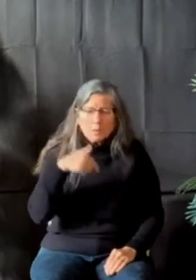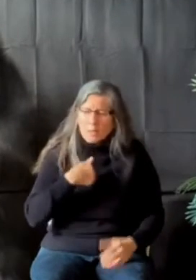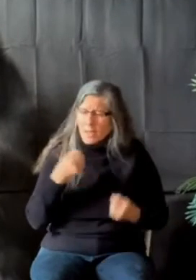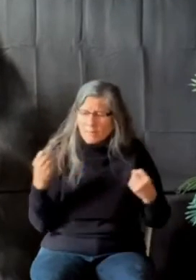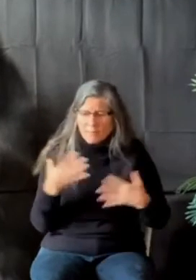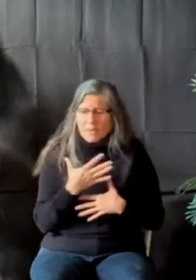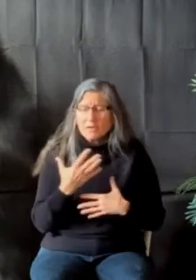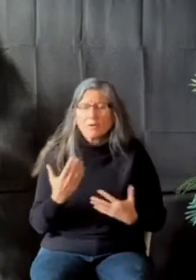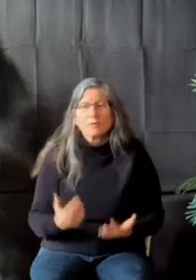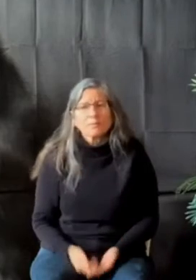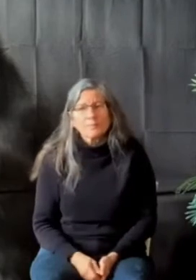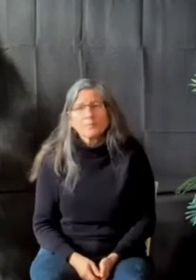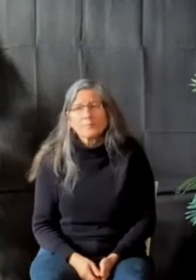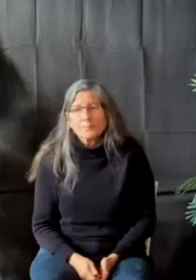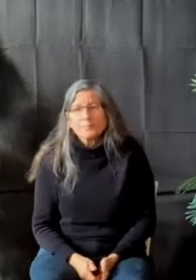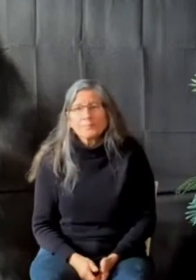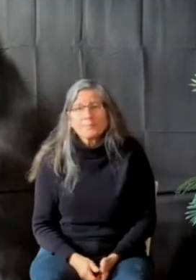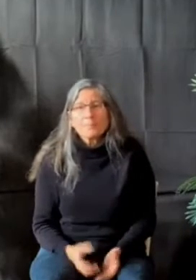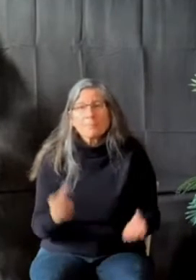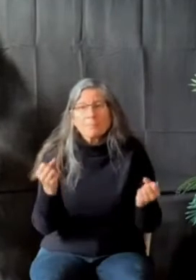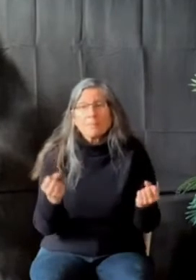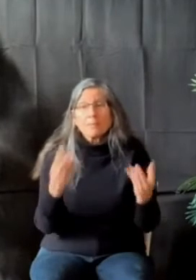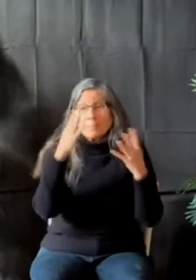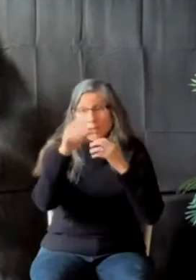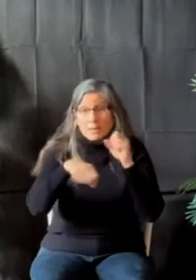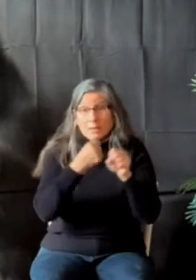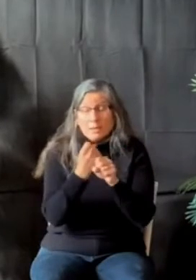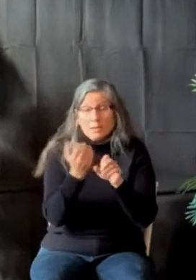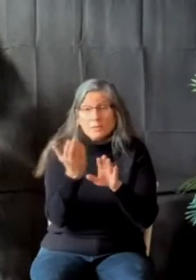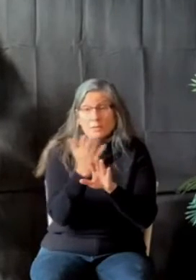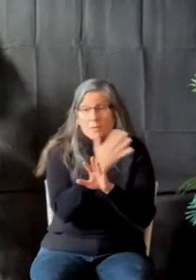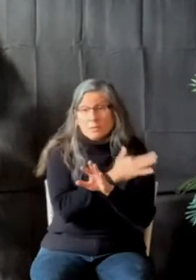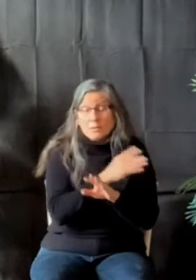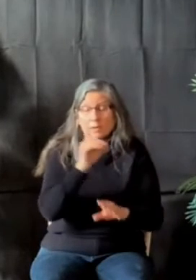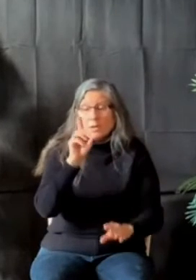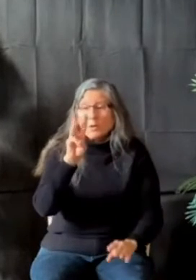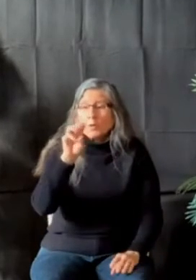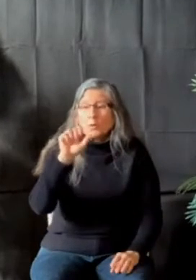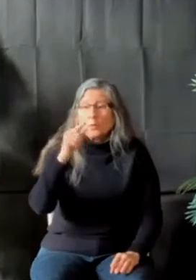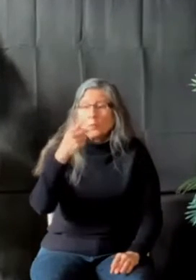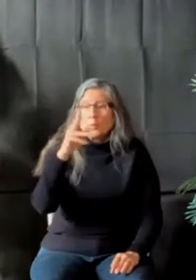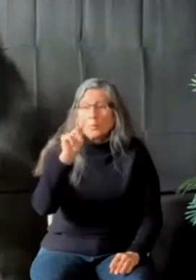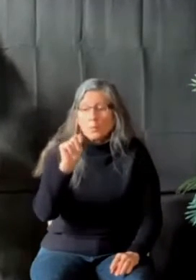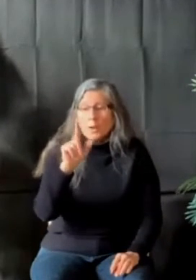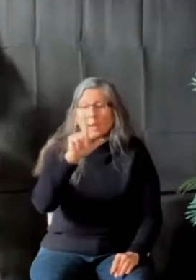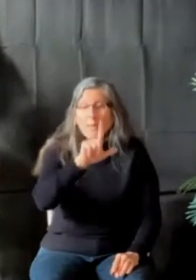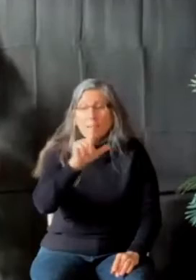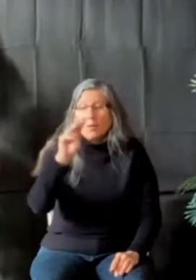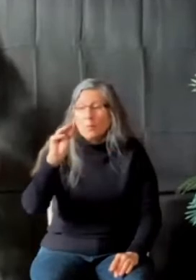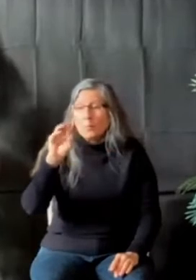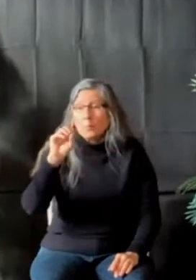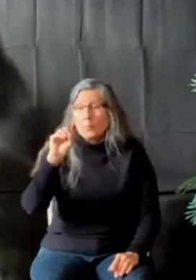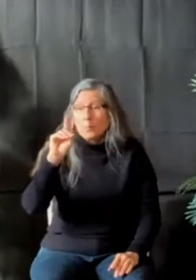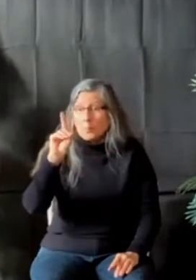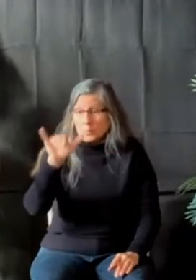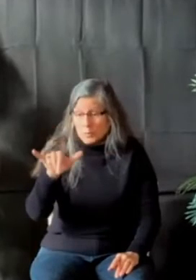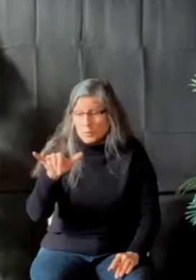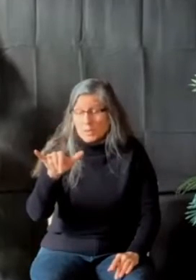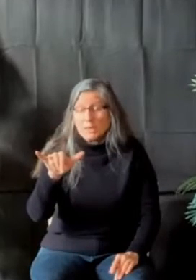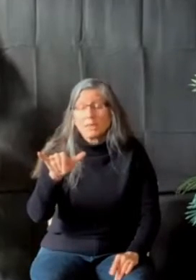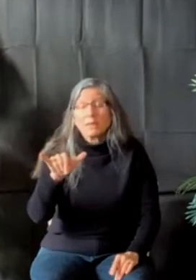Many years ago, when Dwight L. Moody was getting to the point where